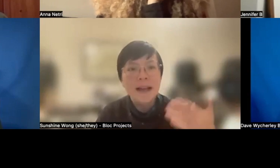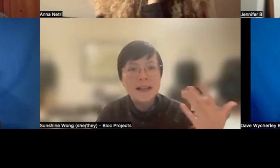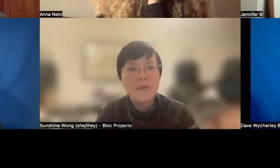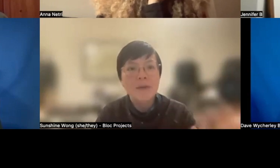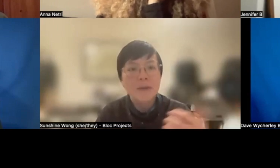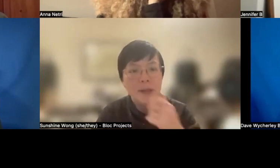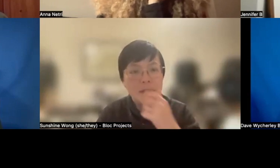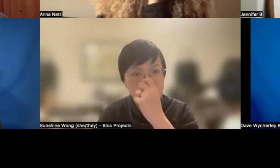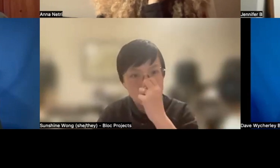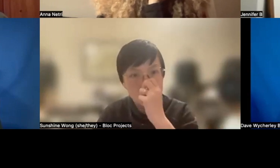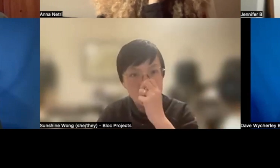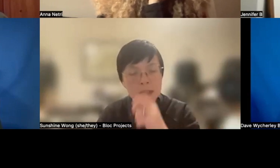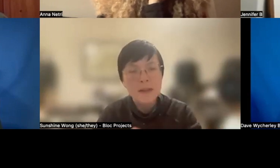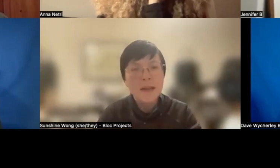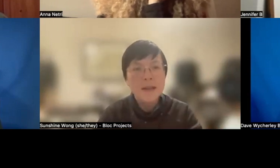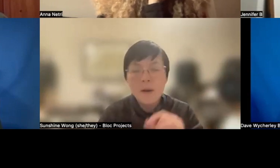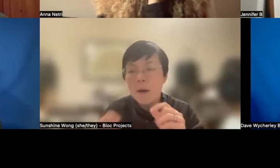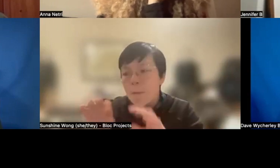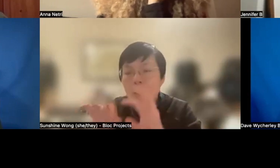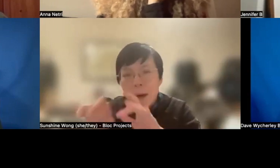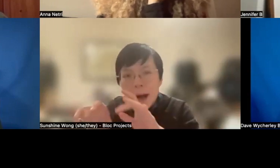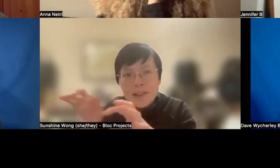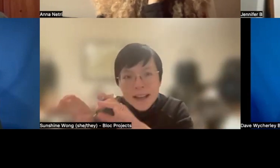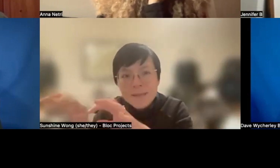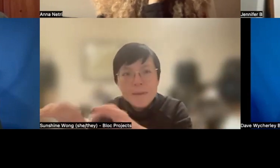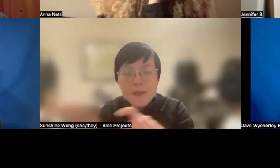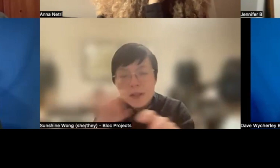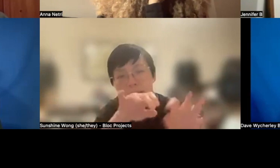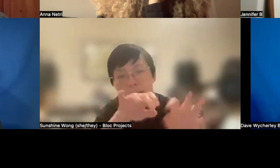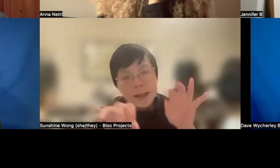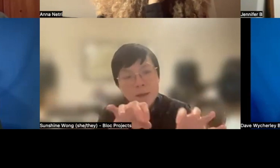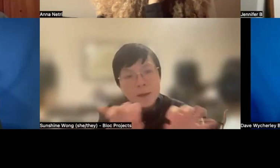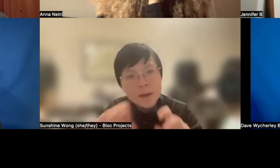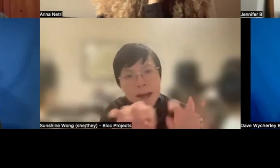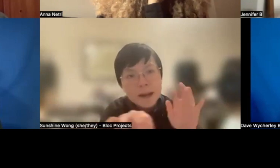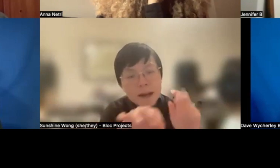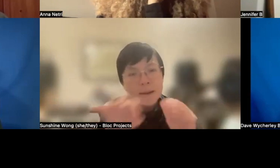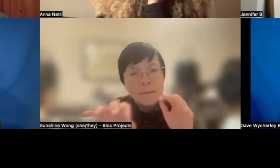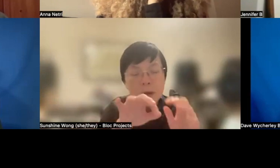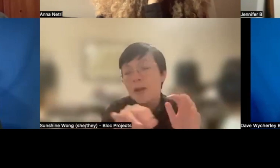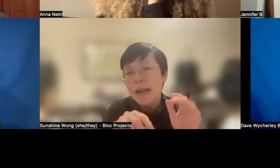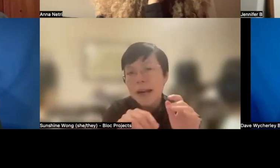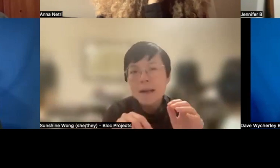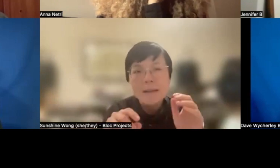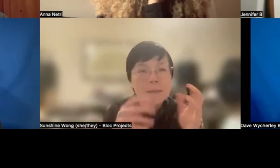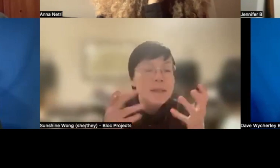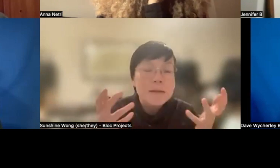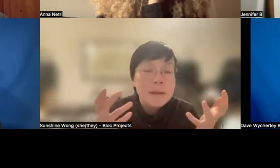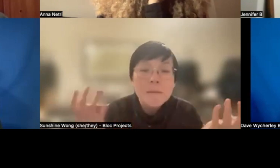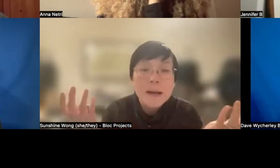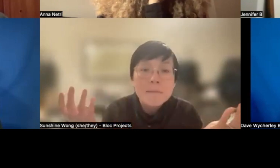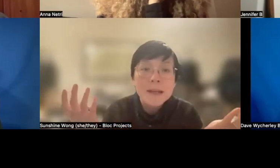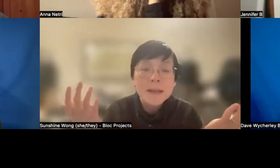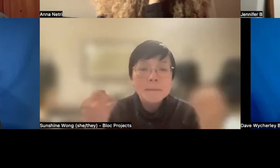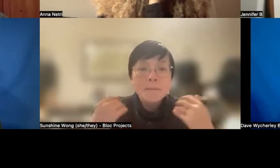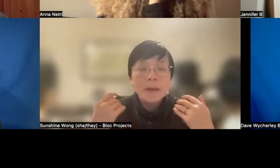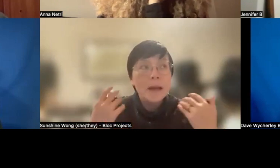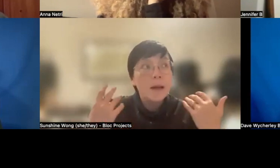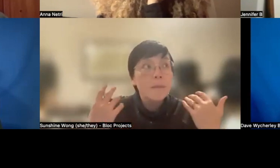Y. Chen last week was mentioned. So, Mel Y. Chen, maybe just like Google that and then put their name in it. Sometimes people might